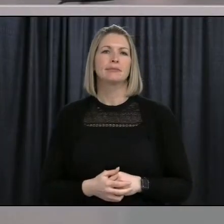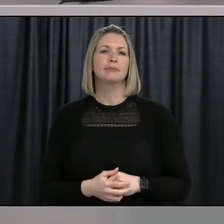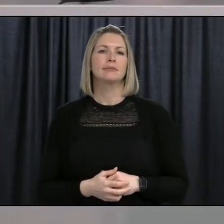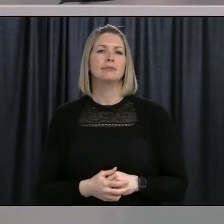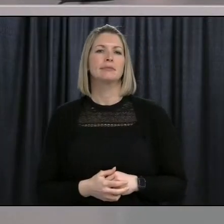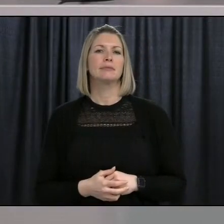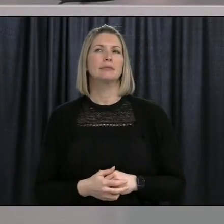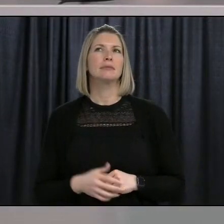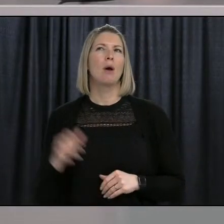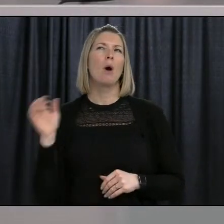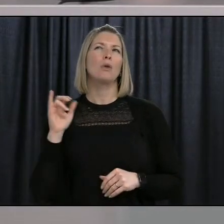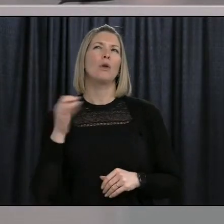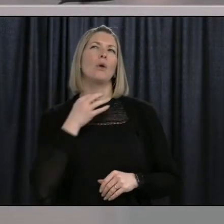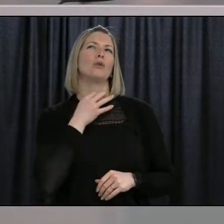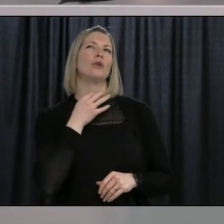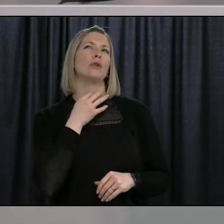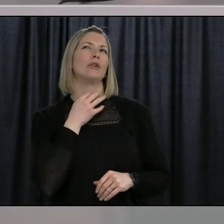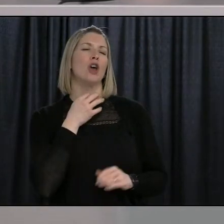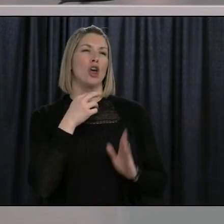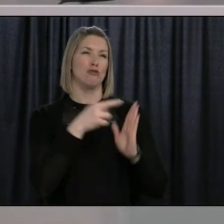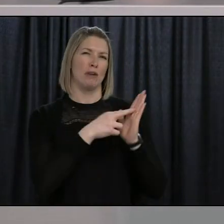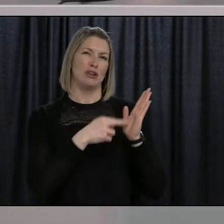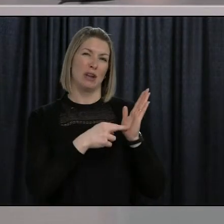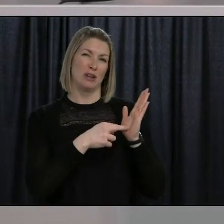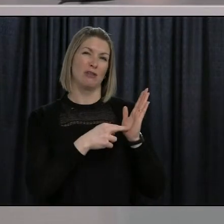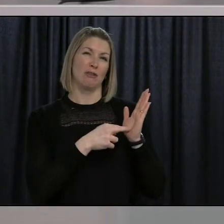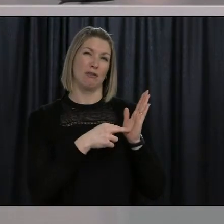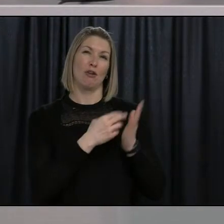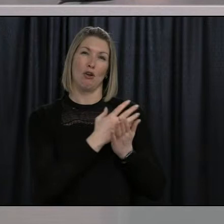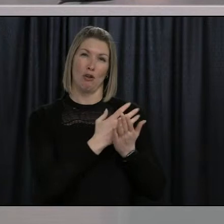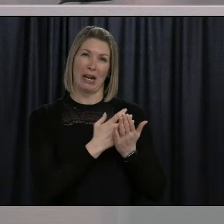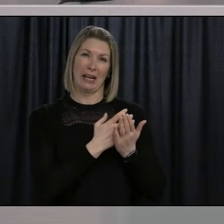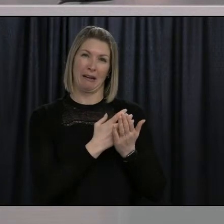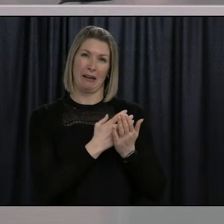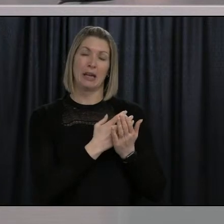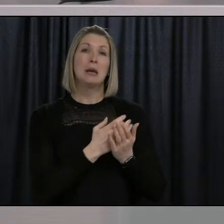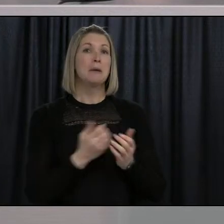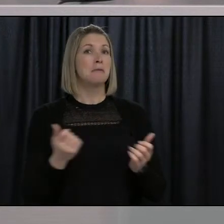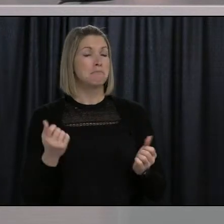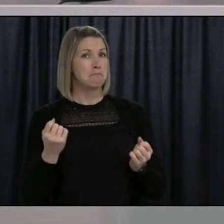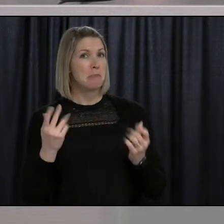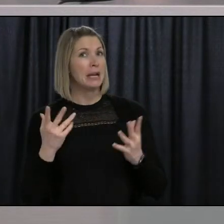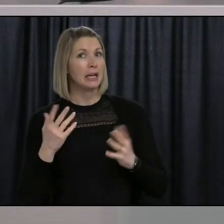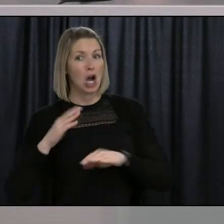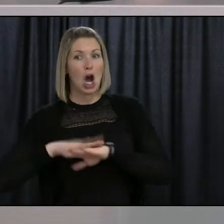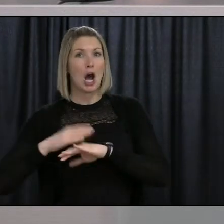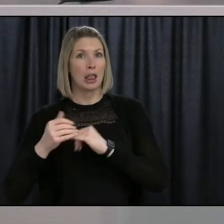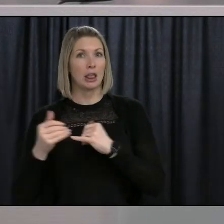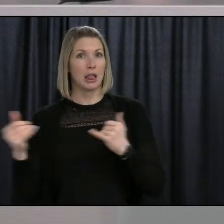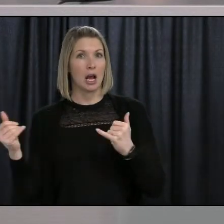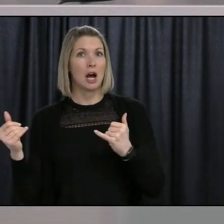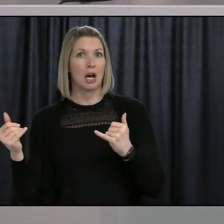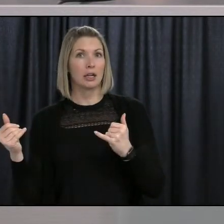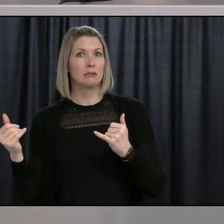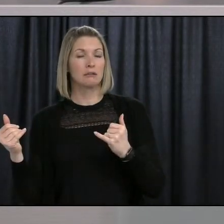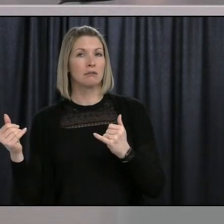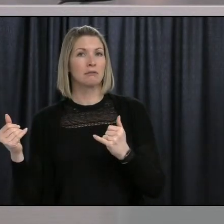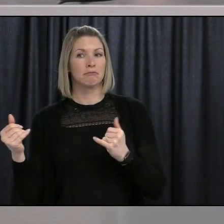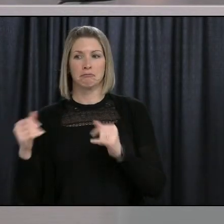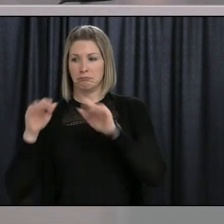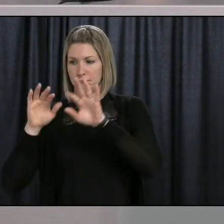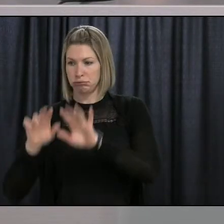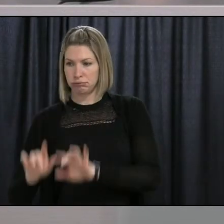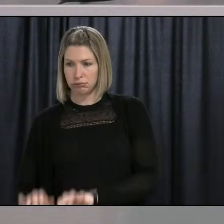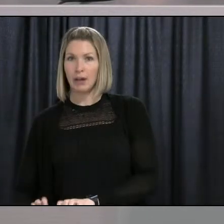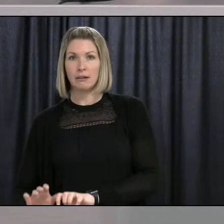the pre-registration, we've heard from a lot of those who have done so online that there's no confirmation that they're registered or